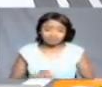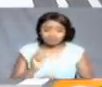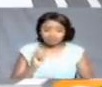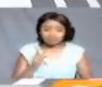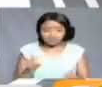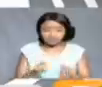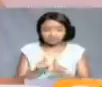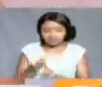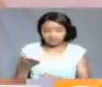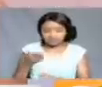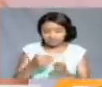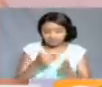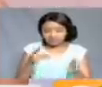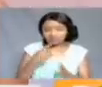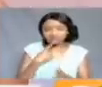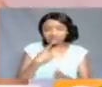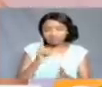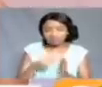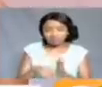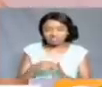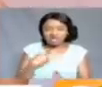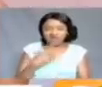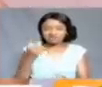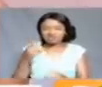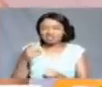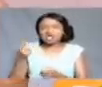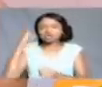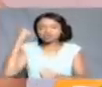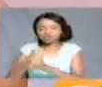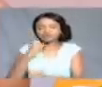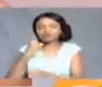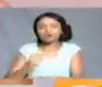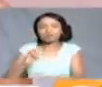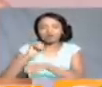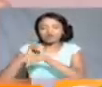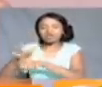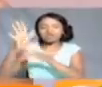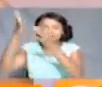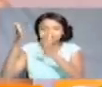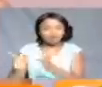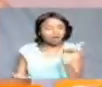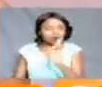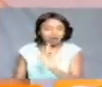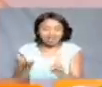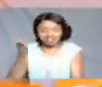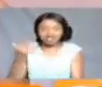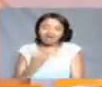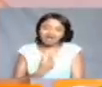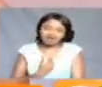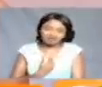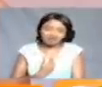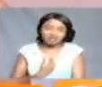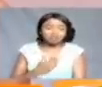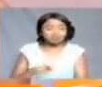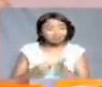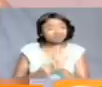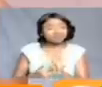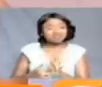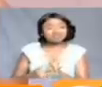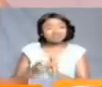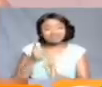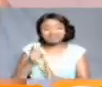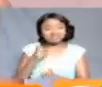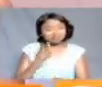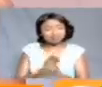said before, there's nothing like the job of an influencer. That doesn't exist. And I feel like you get into really dangerous